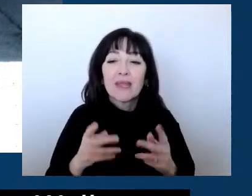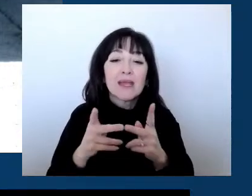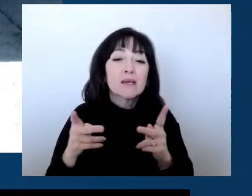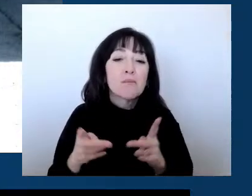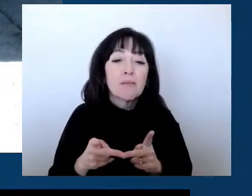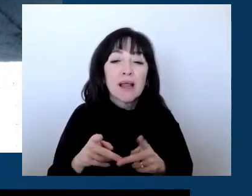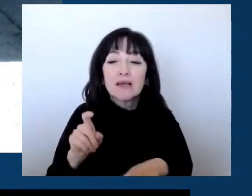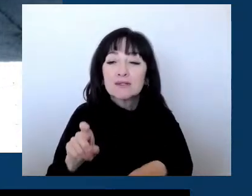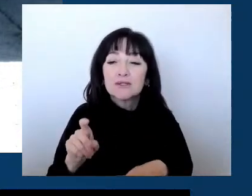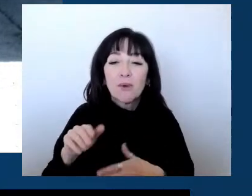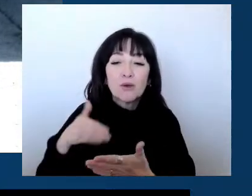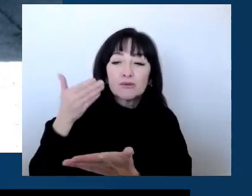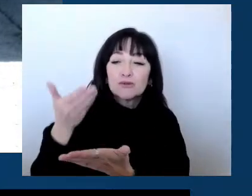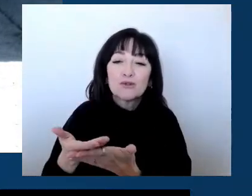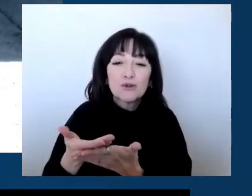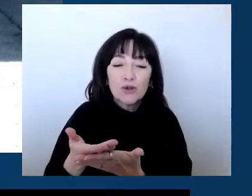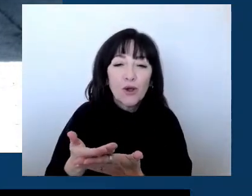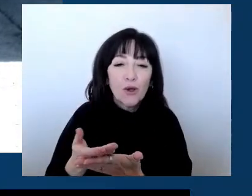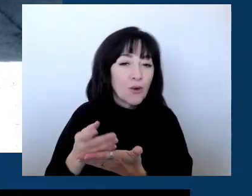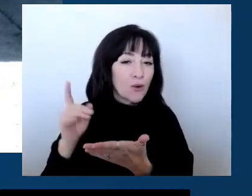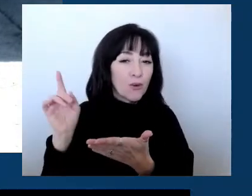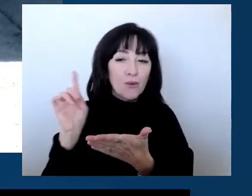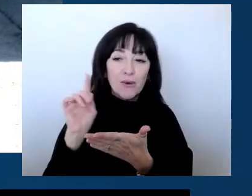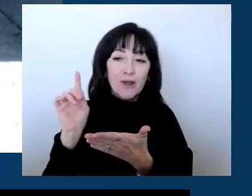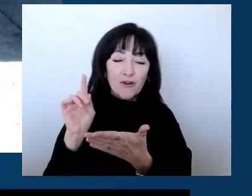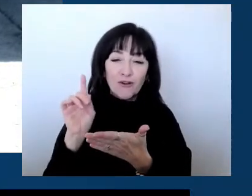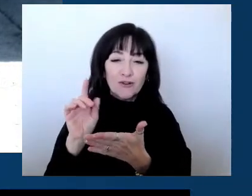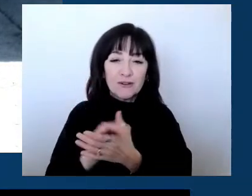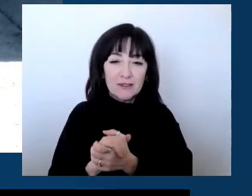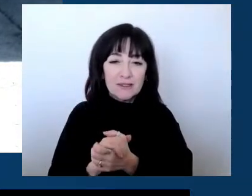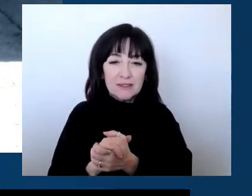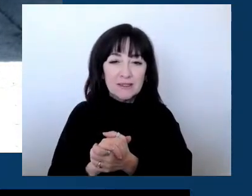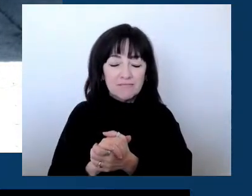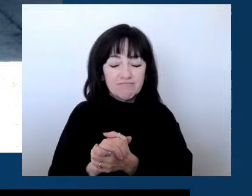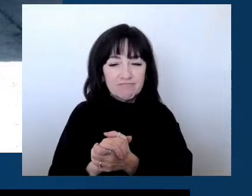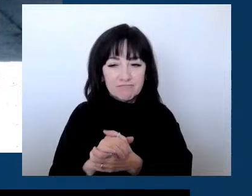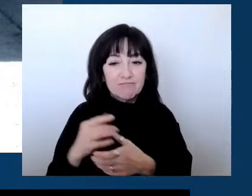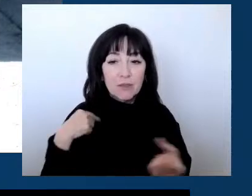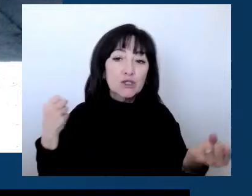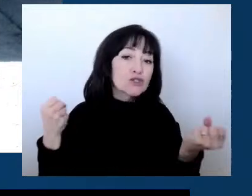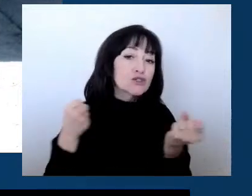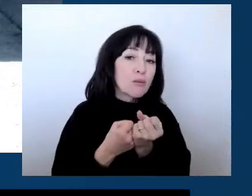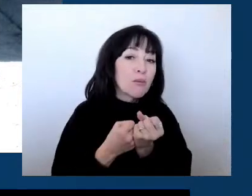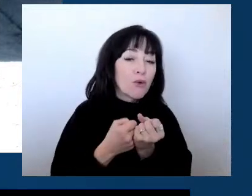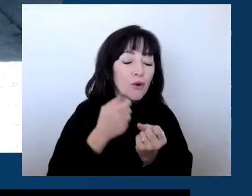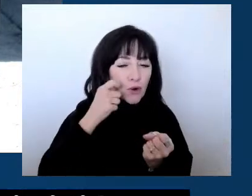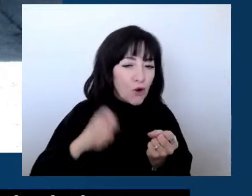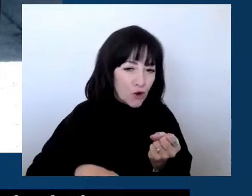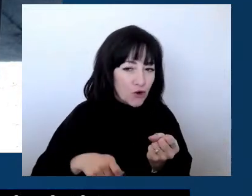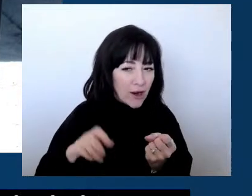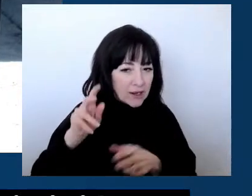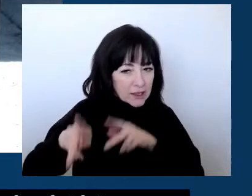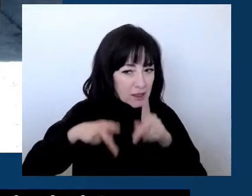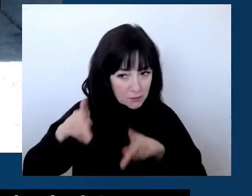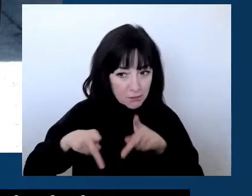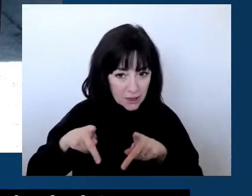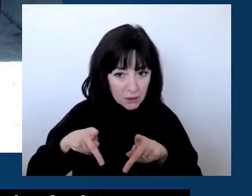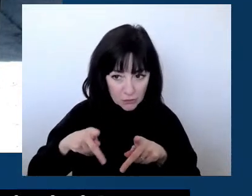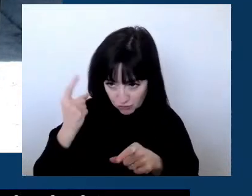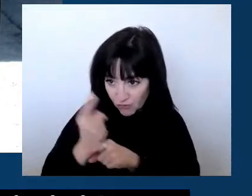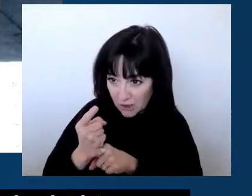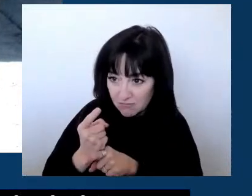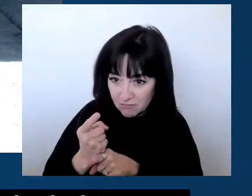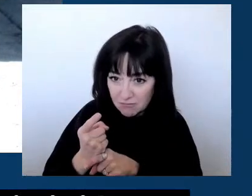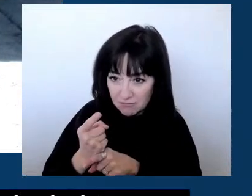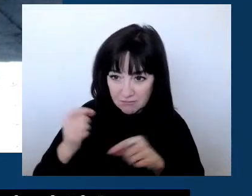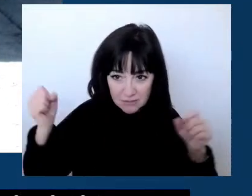go is to be right by the side of the Ukrainian people. Are we there? Are we there? Yes,